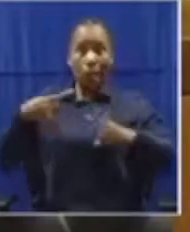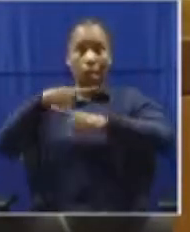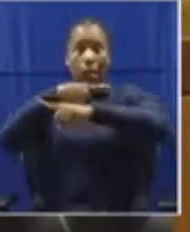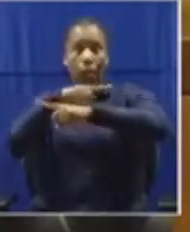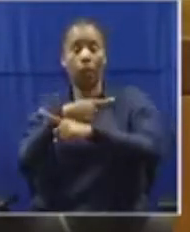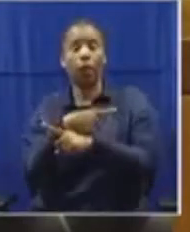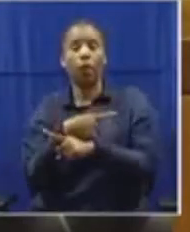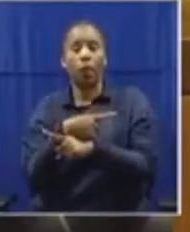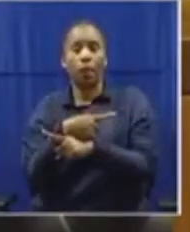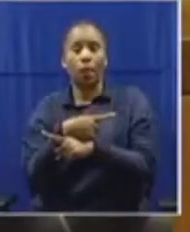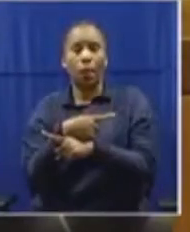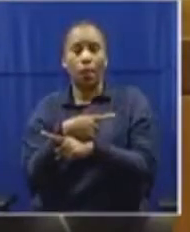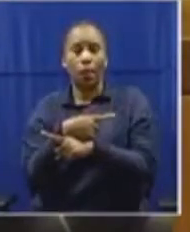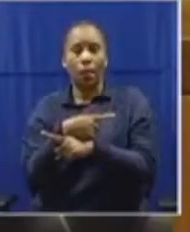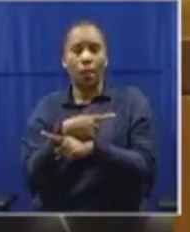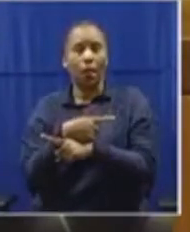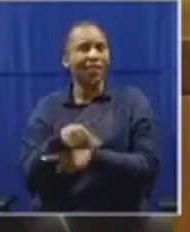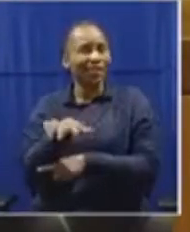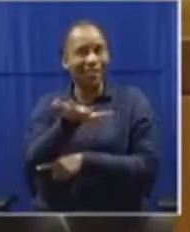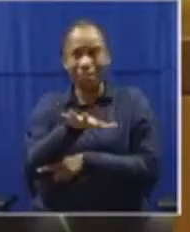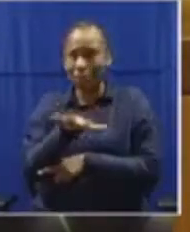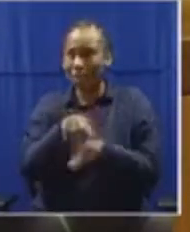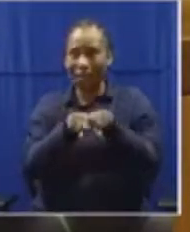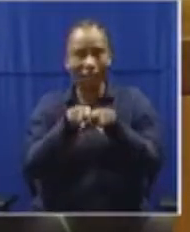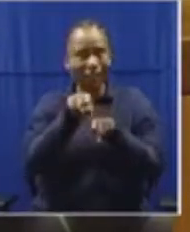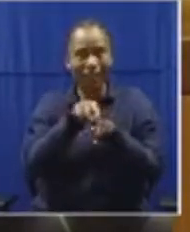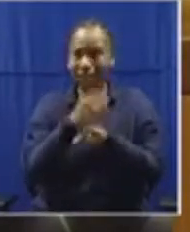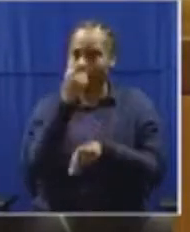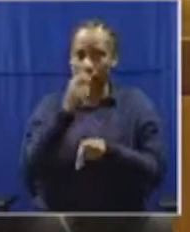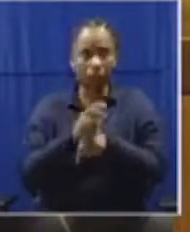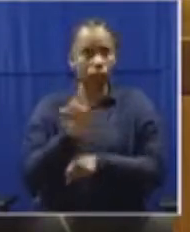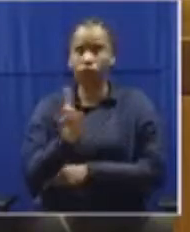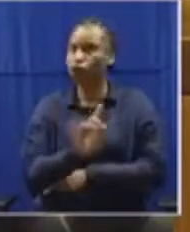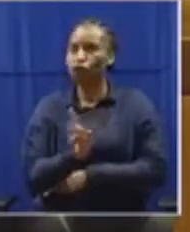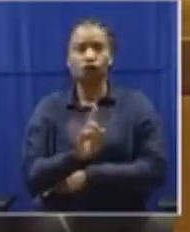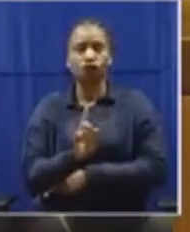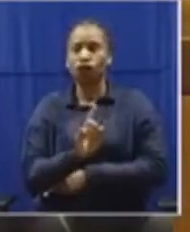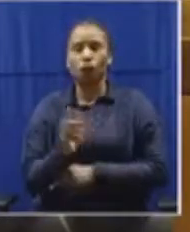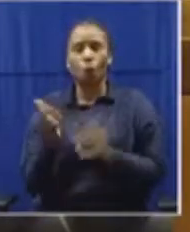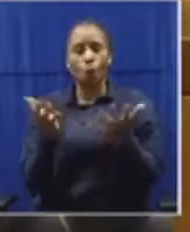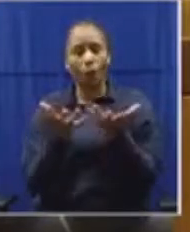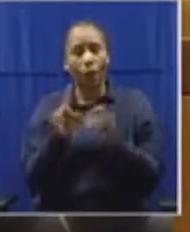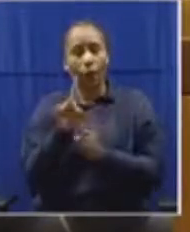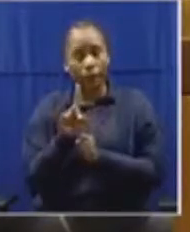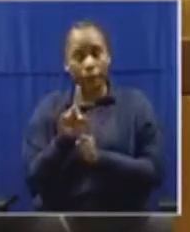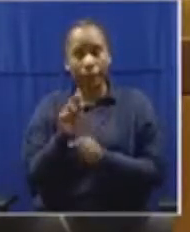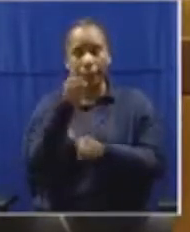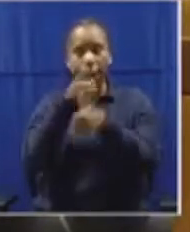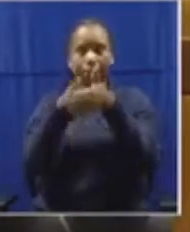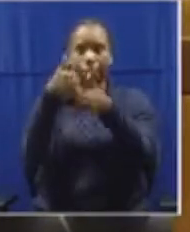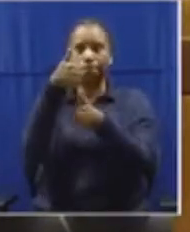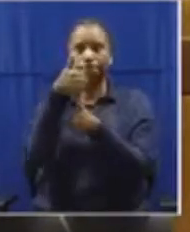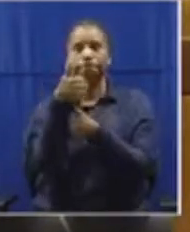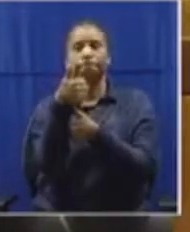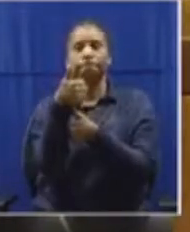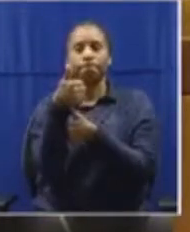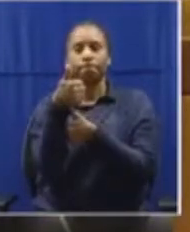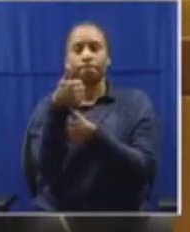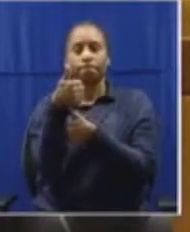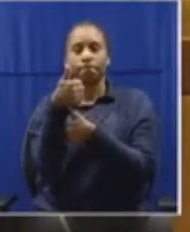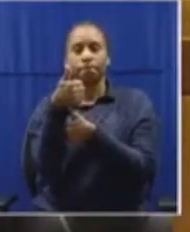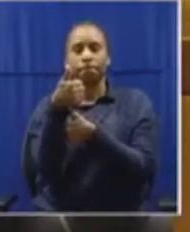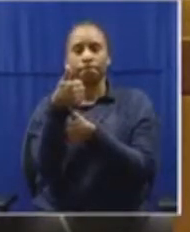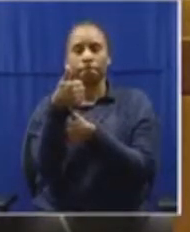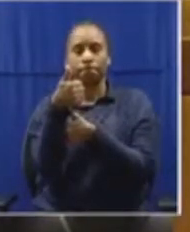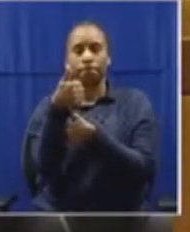we cannot have a situation like that where the executive is the one that is